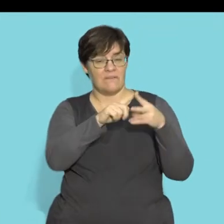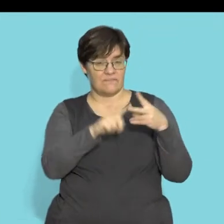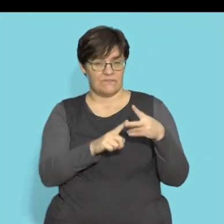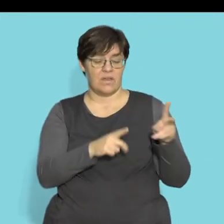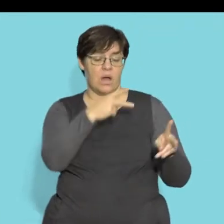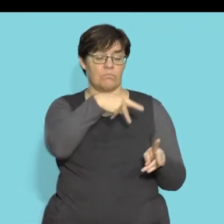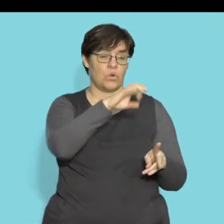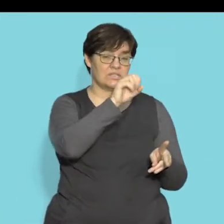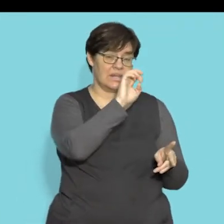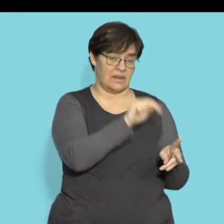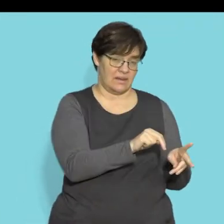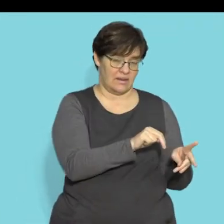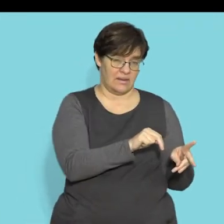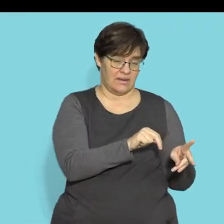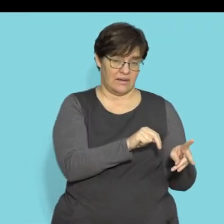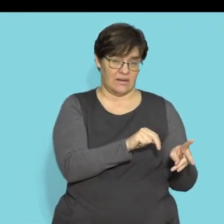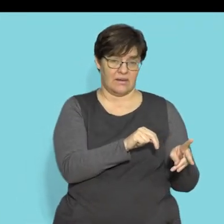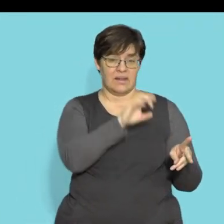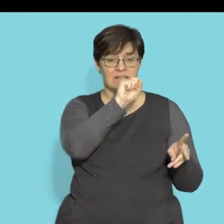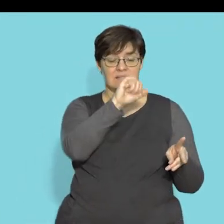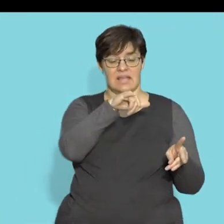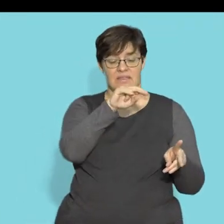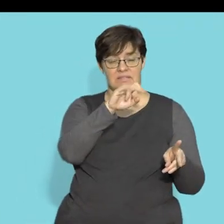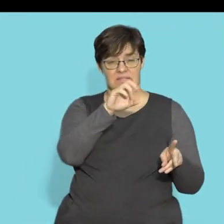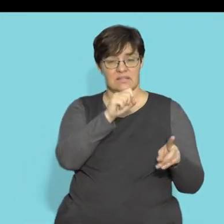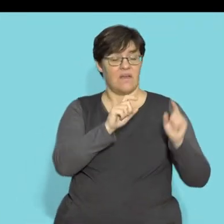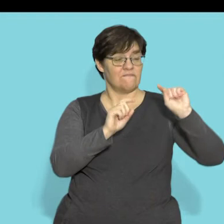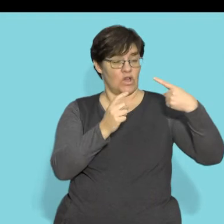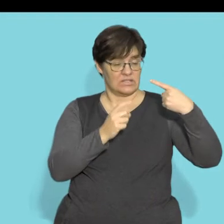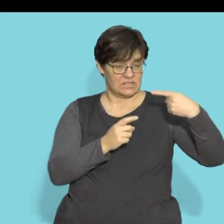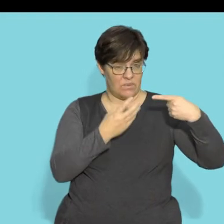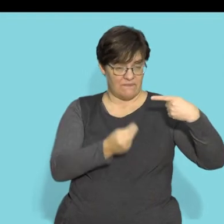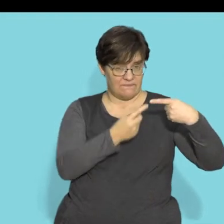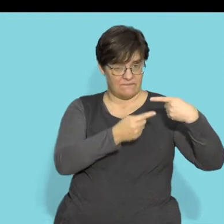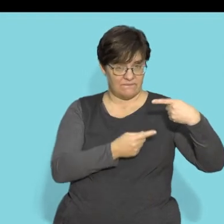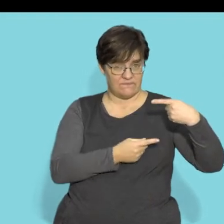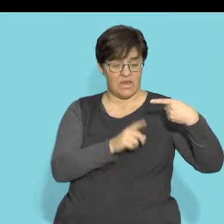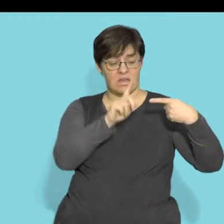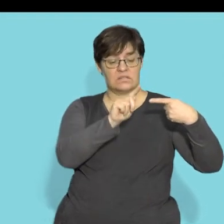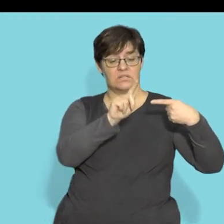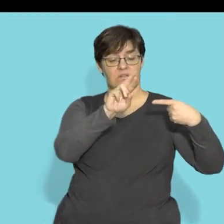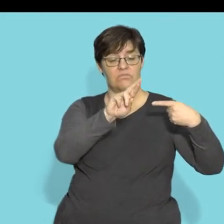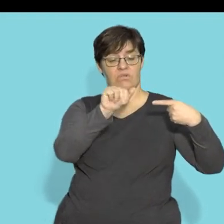that in protein synthesis, we have the first step, that is